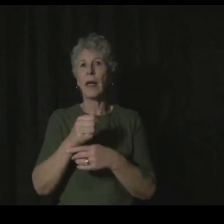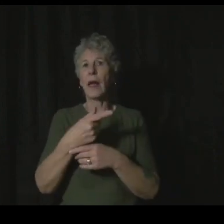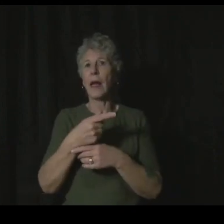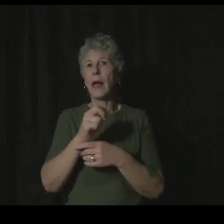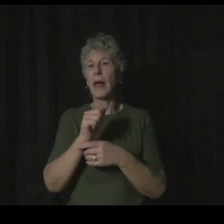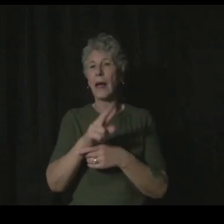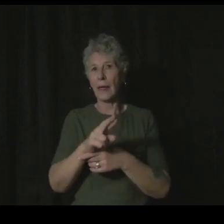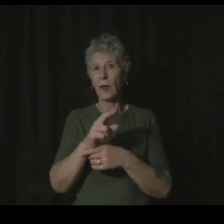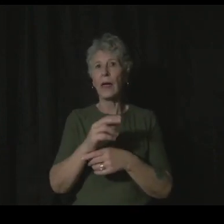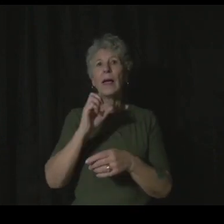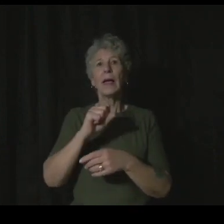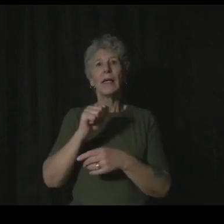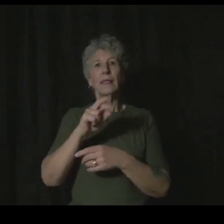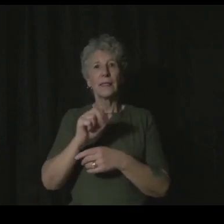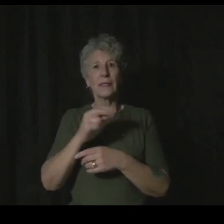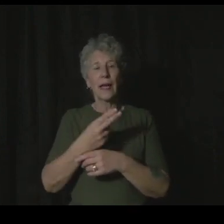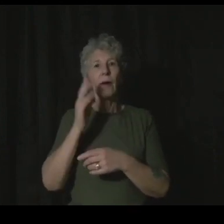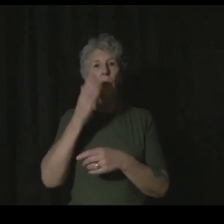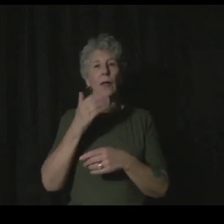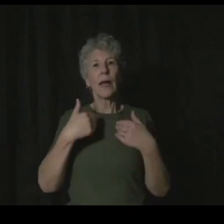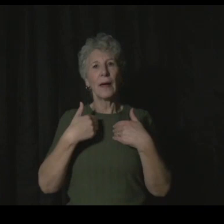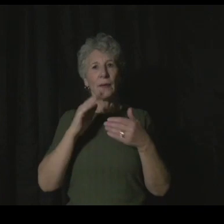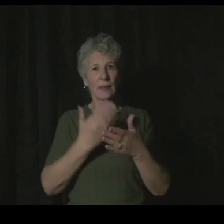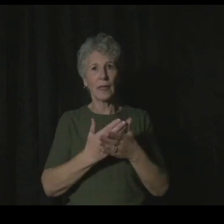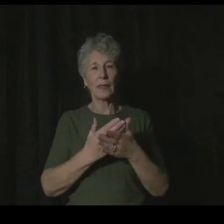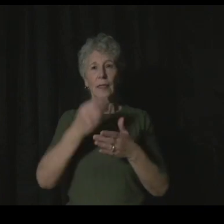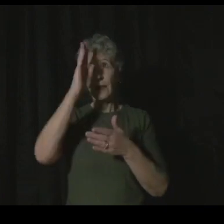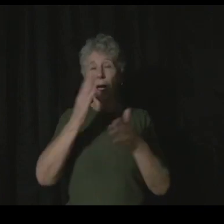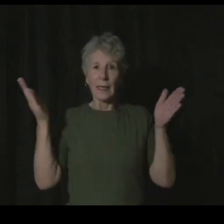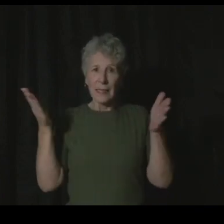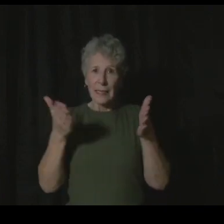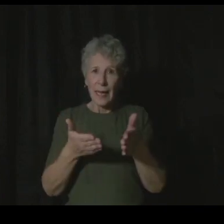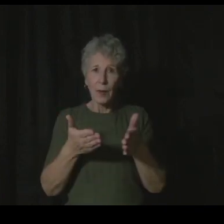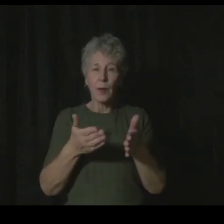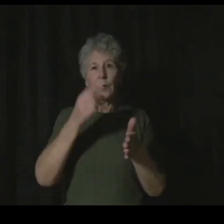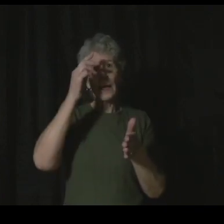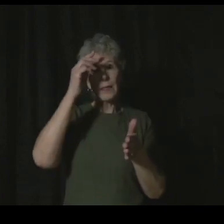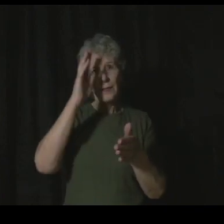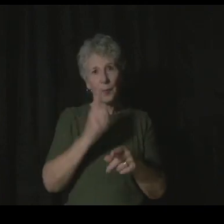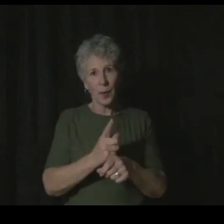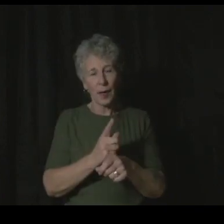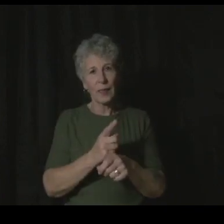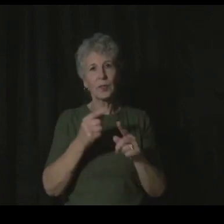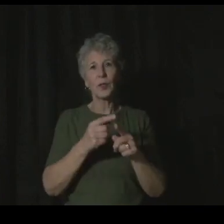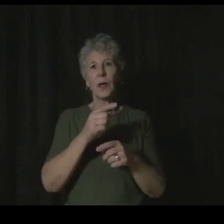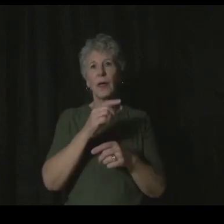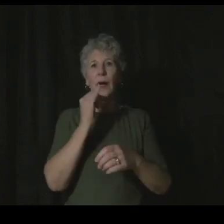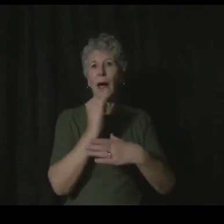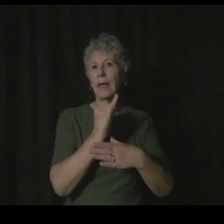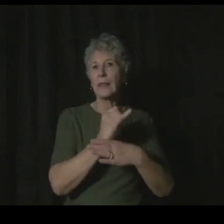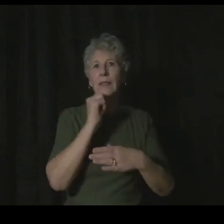to have a son. And so God narrowed the promise to Isaac and not to every child of